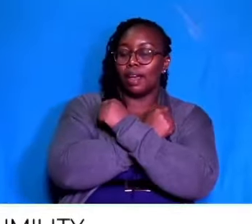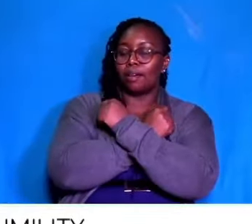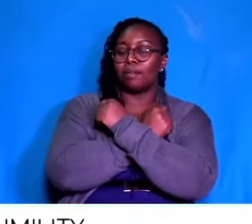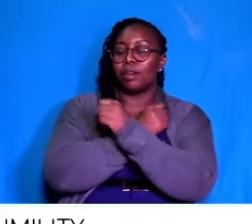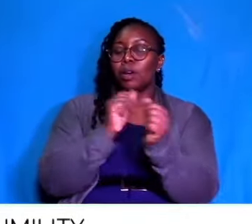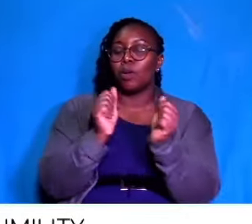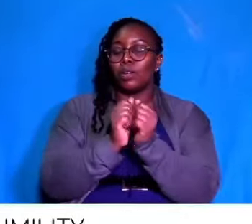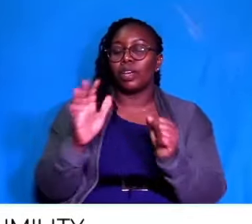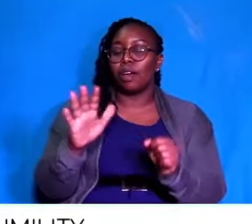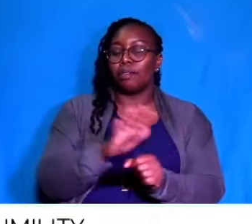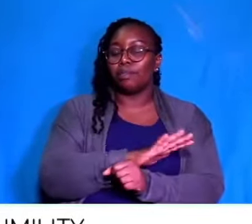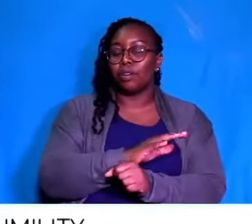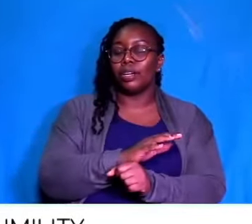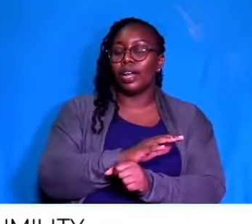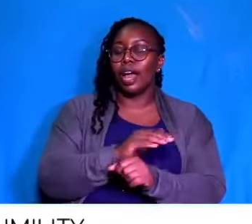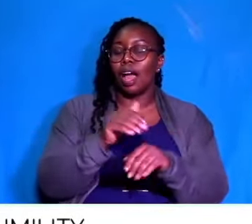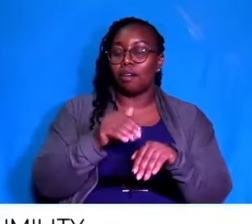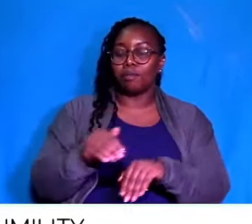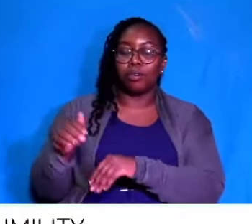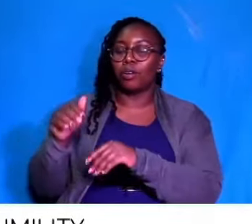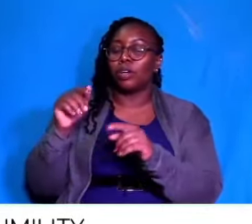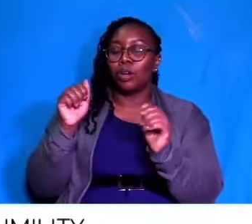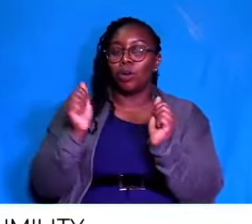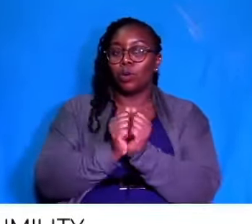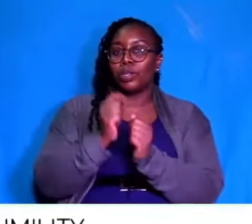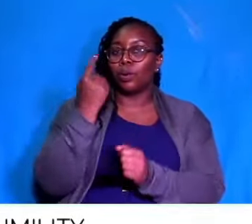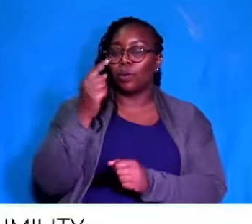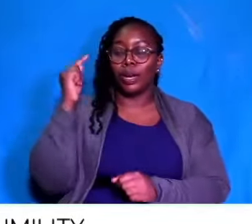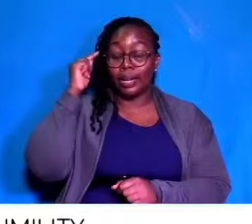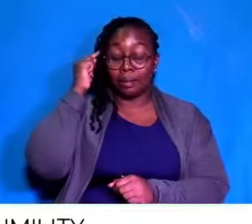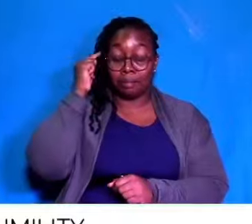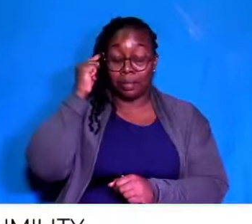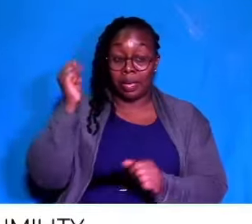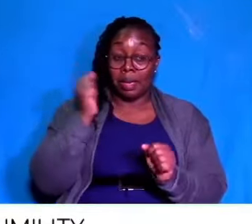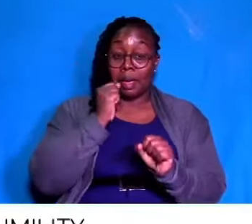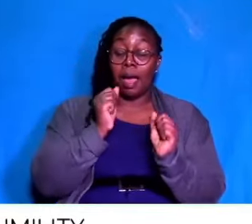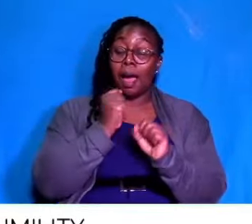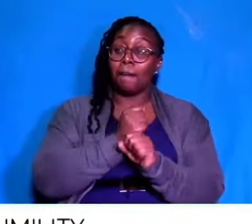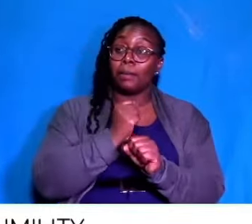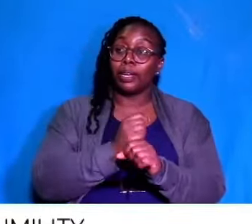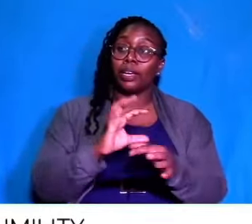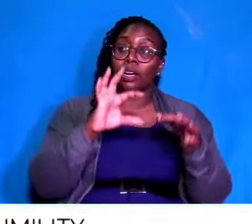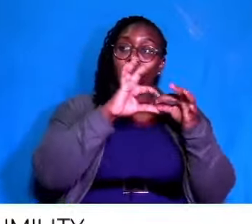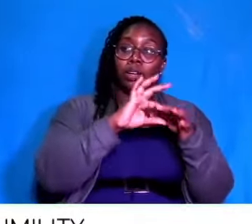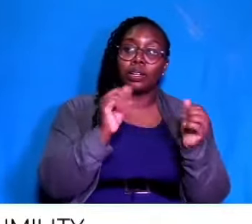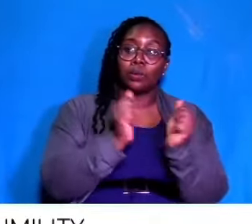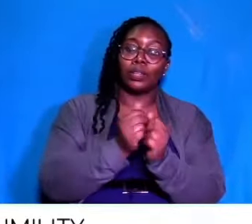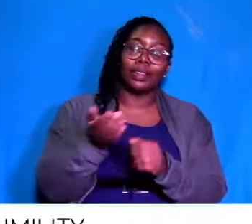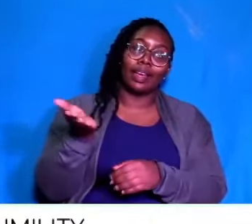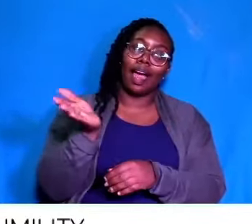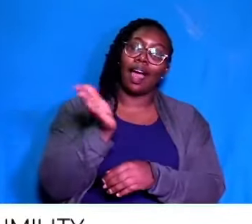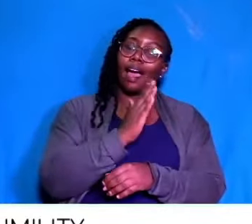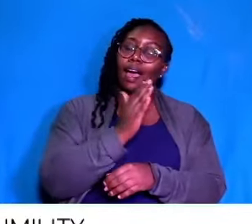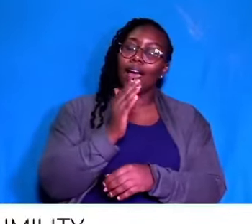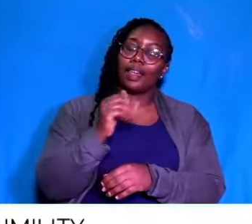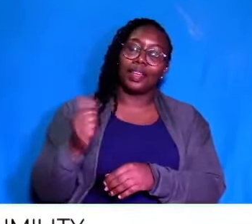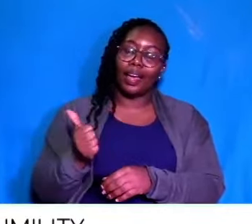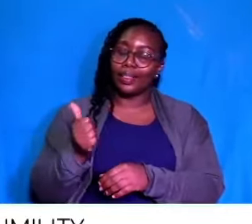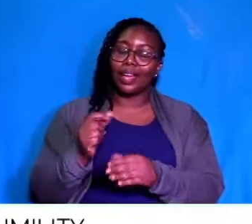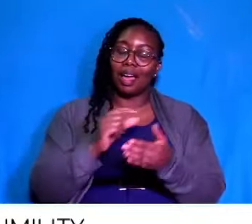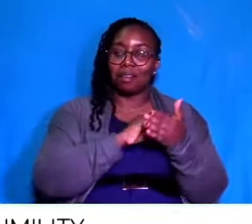mind. So when he starts by so, it means he's connecting it with the previous passage. having taught us that we must advance